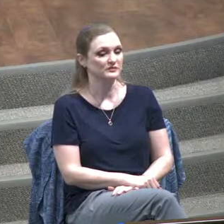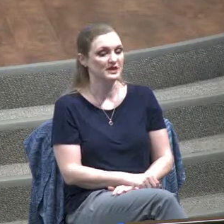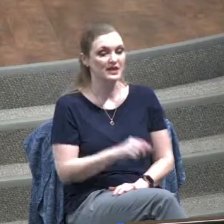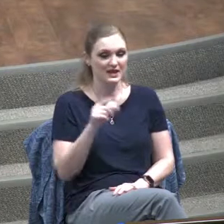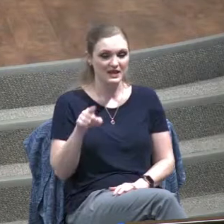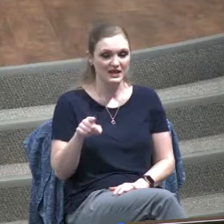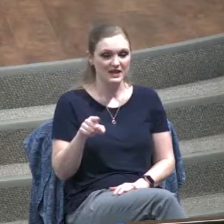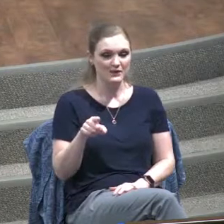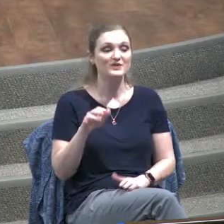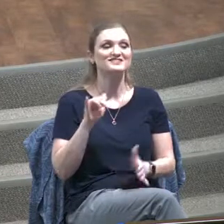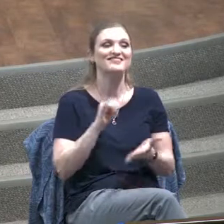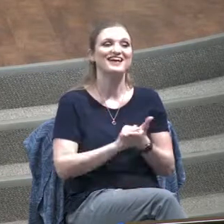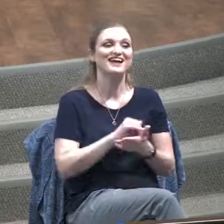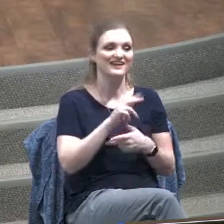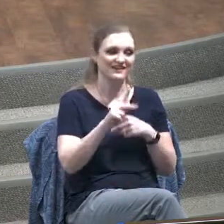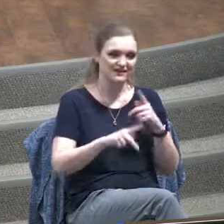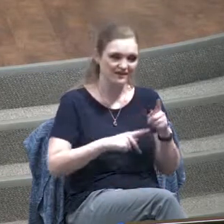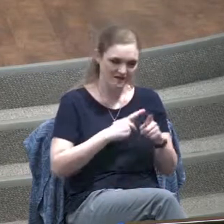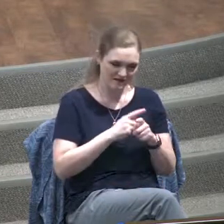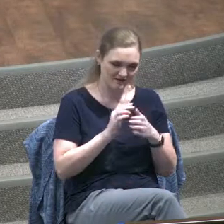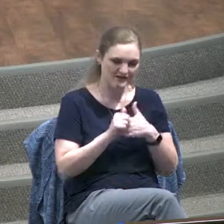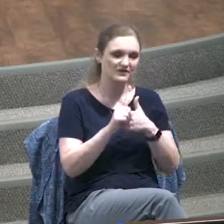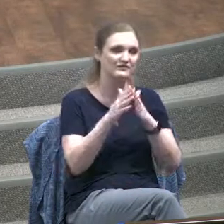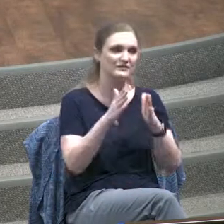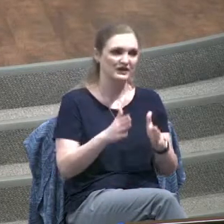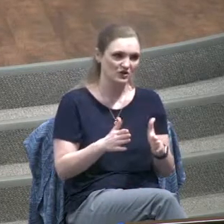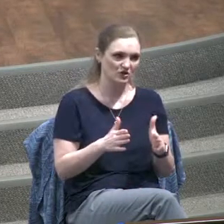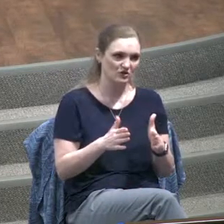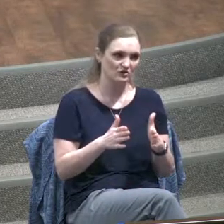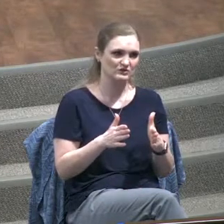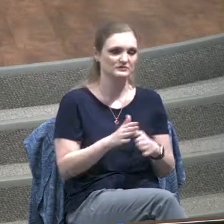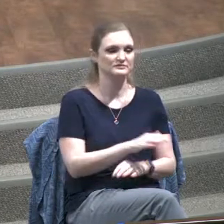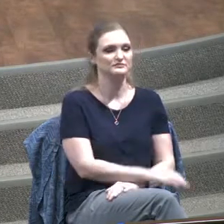was that kind of leader.